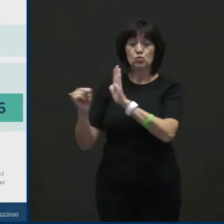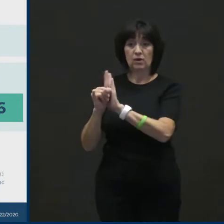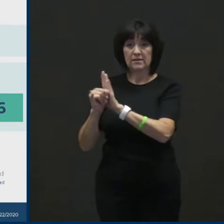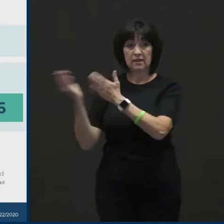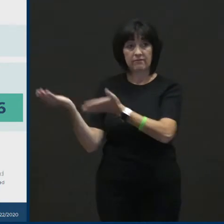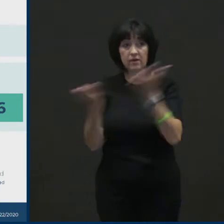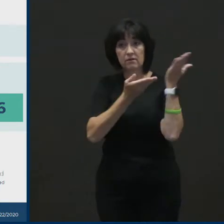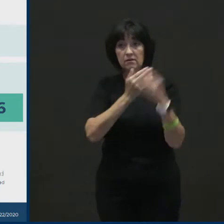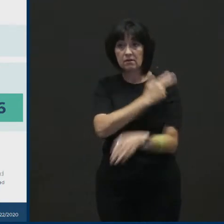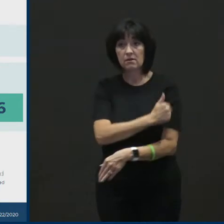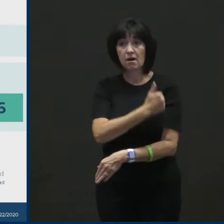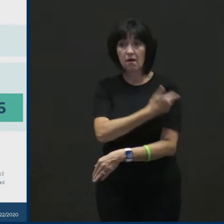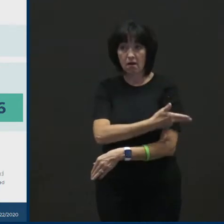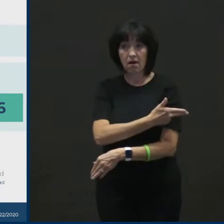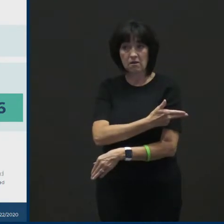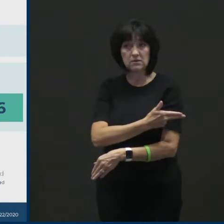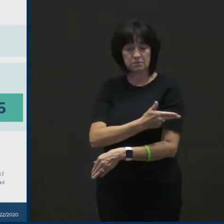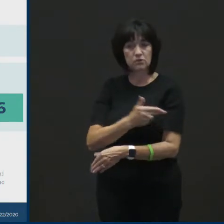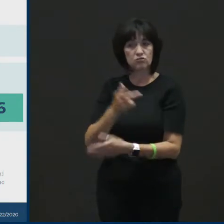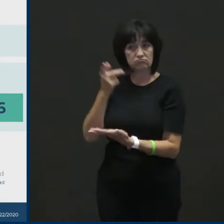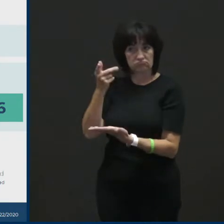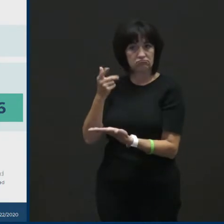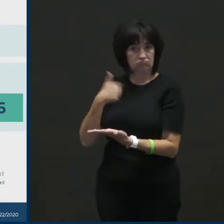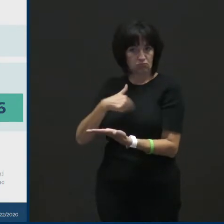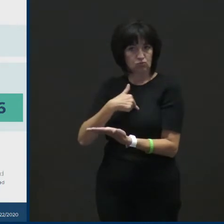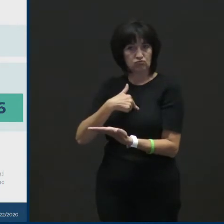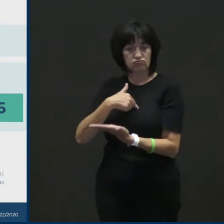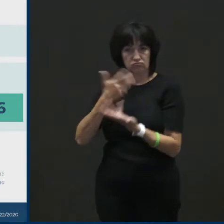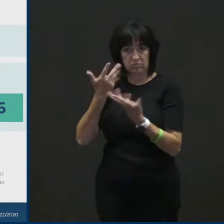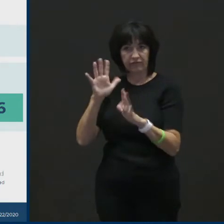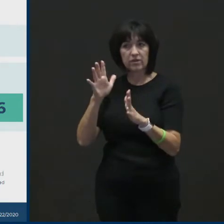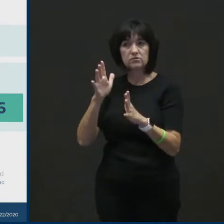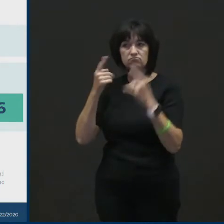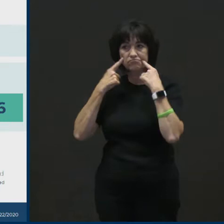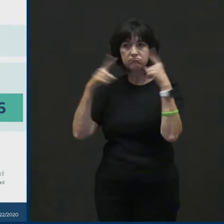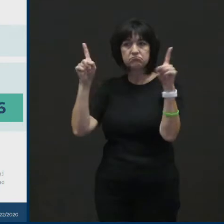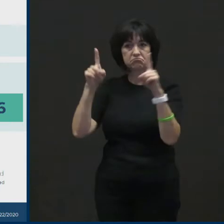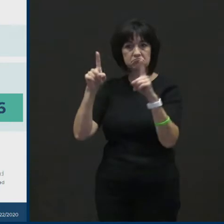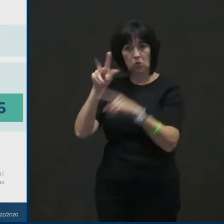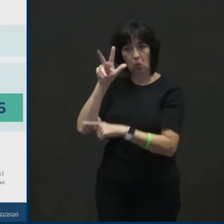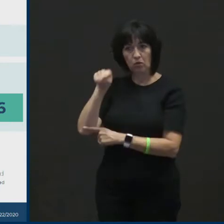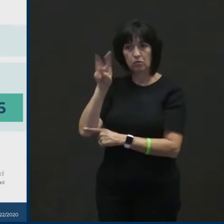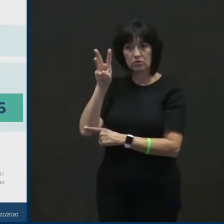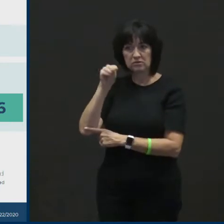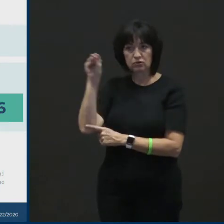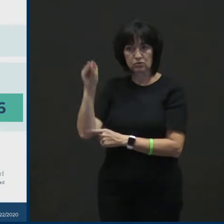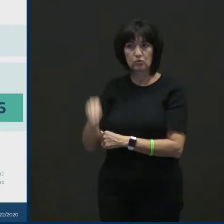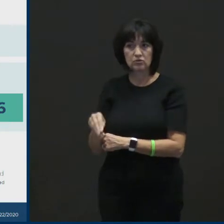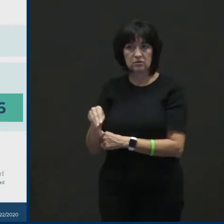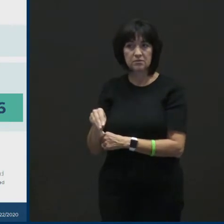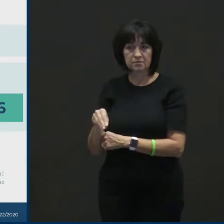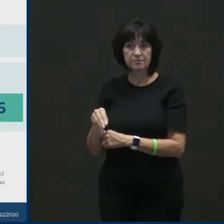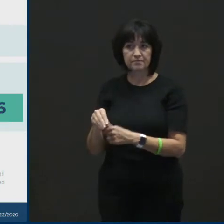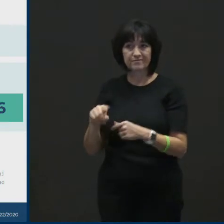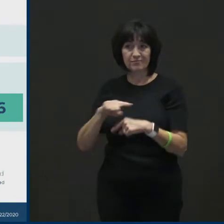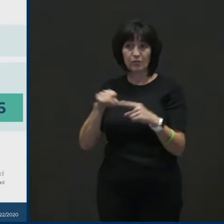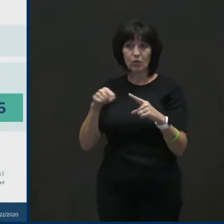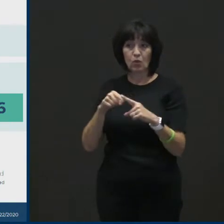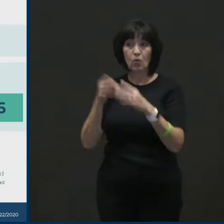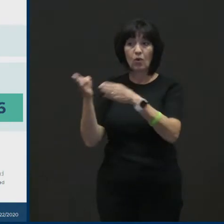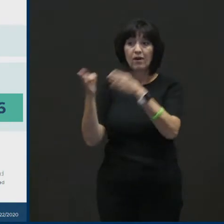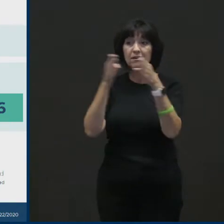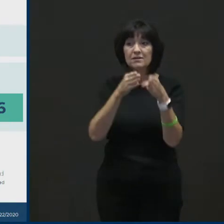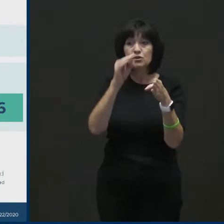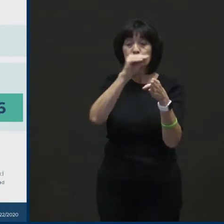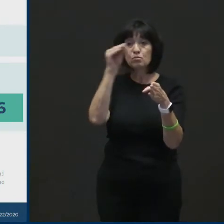when we get to 3% or better, then we'll be in double green here for school